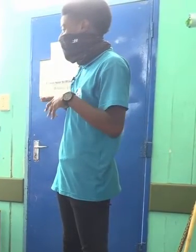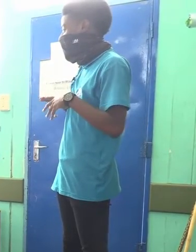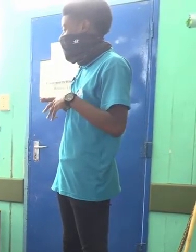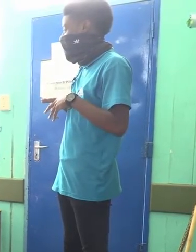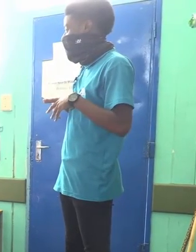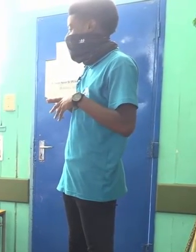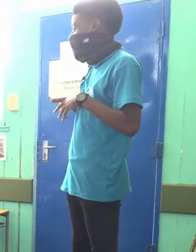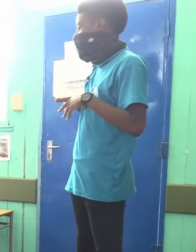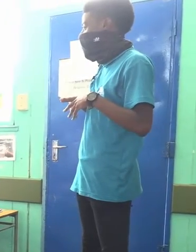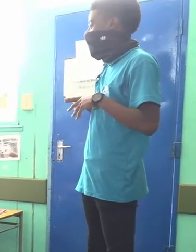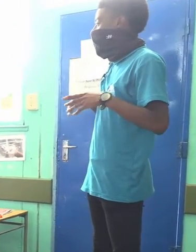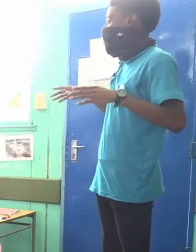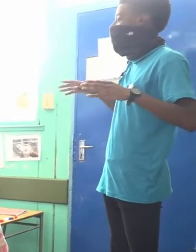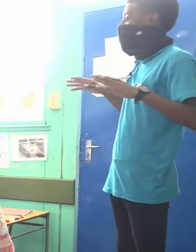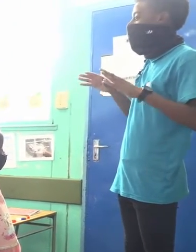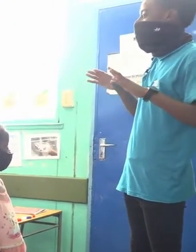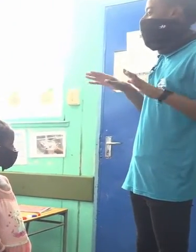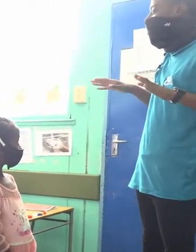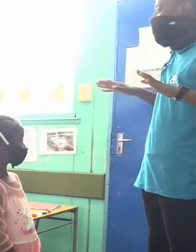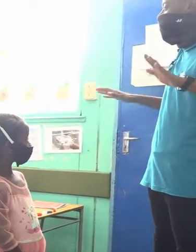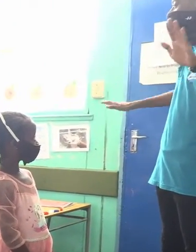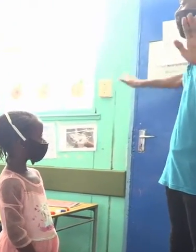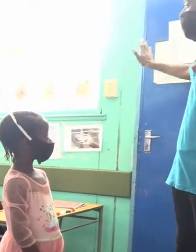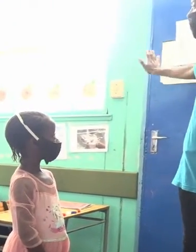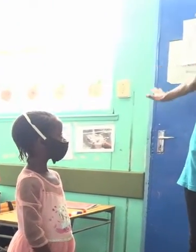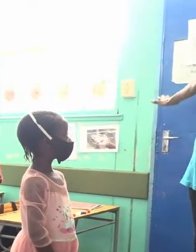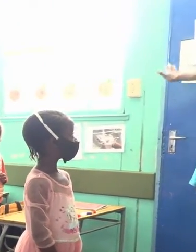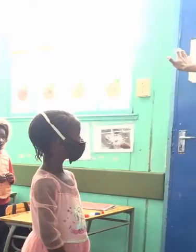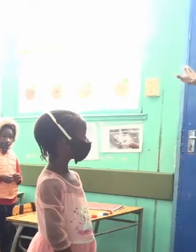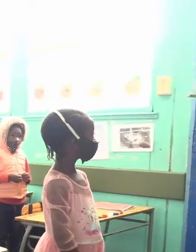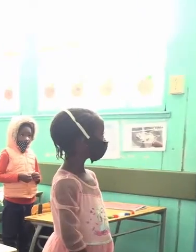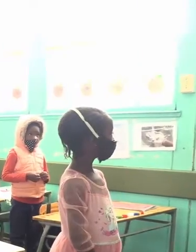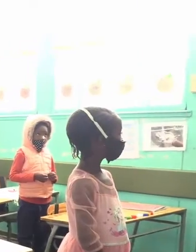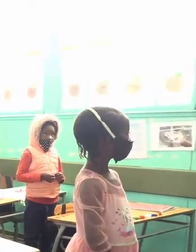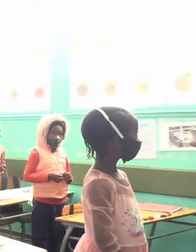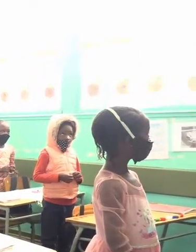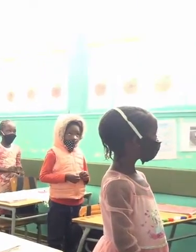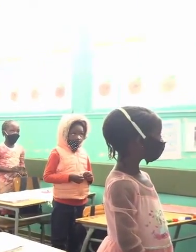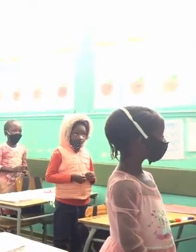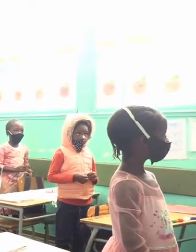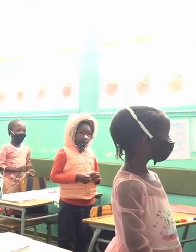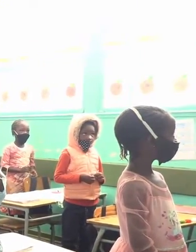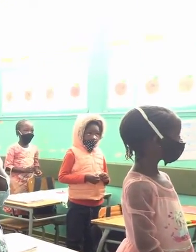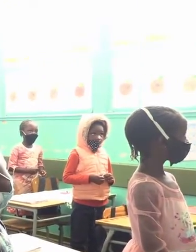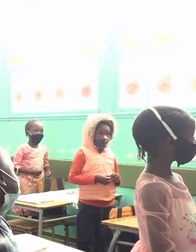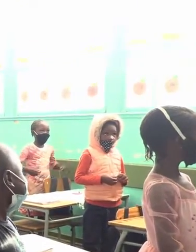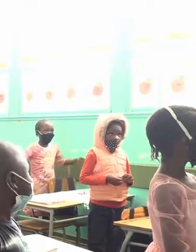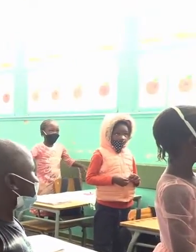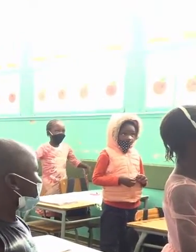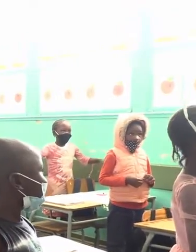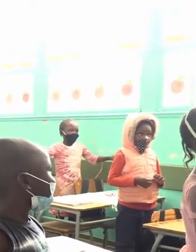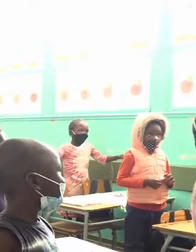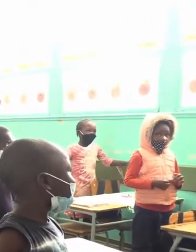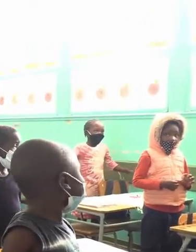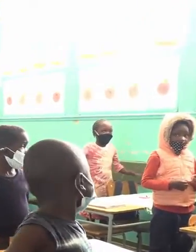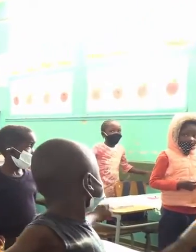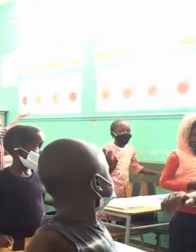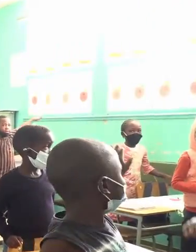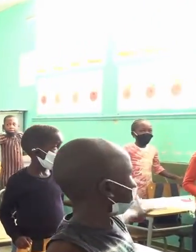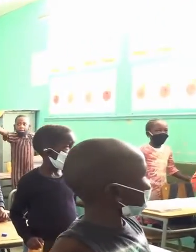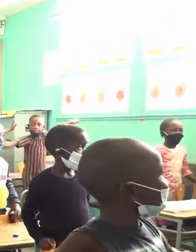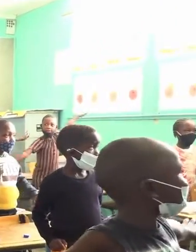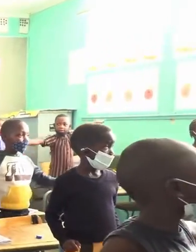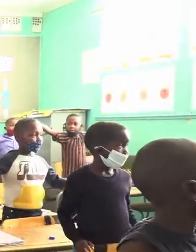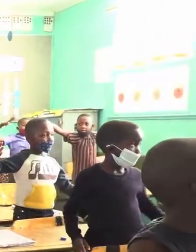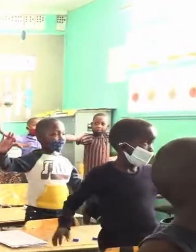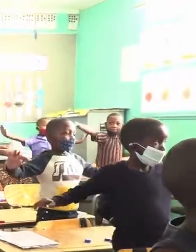circle, you know. But then while we're going outside, we should do, you guys know what aeroplanes are? So you'll do this like an aeroplane to